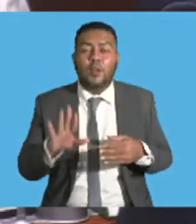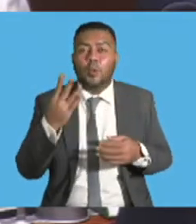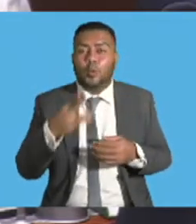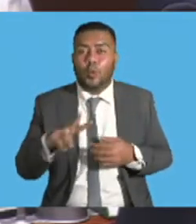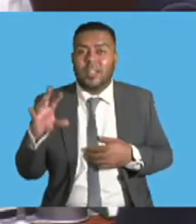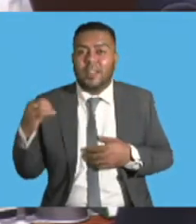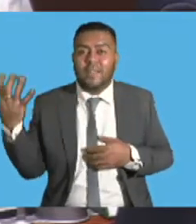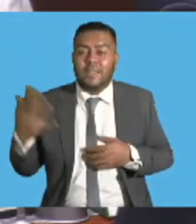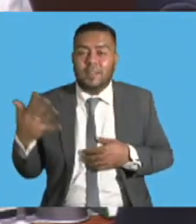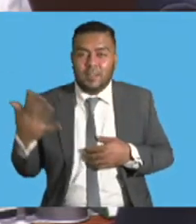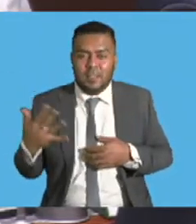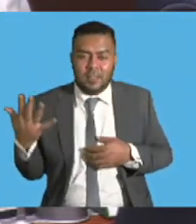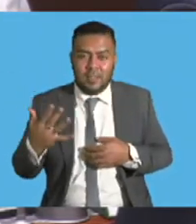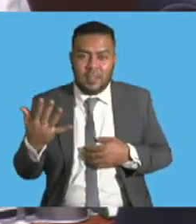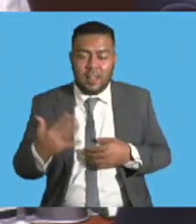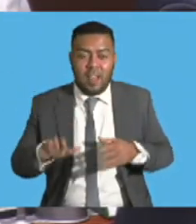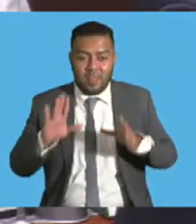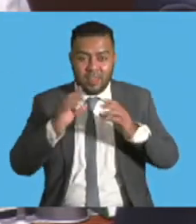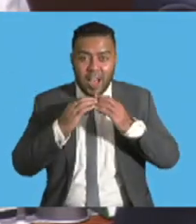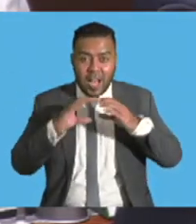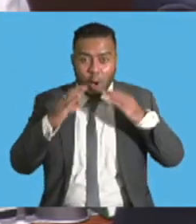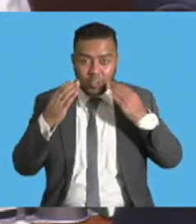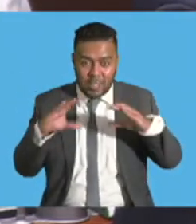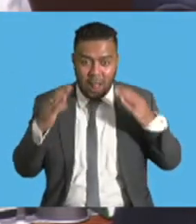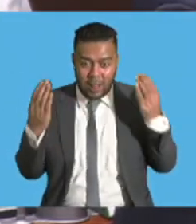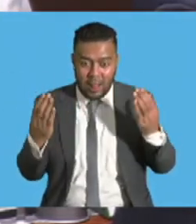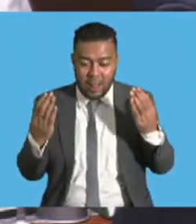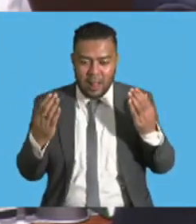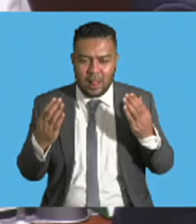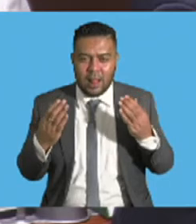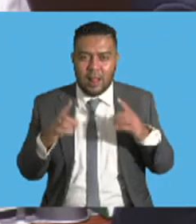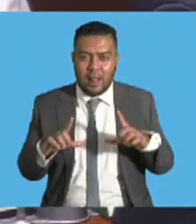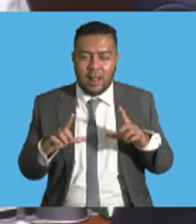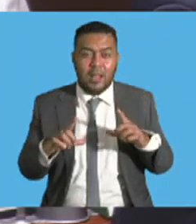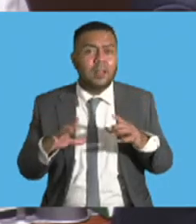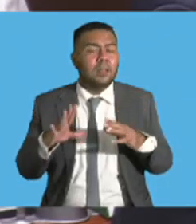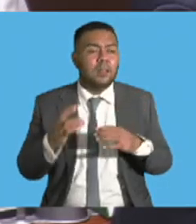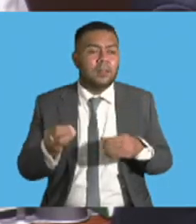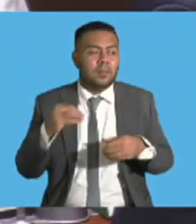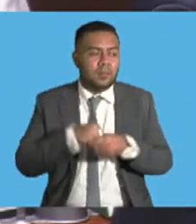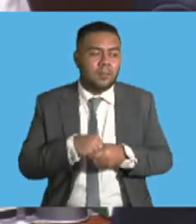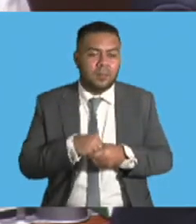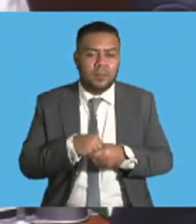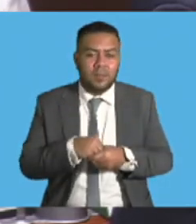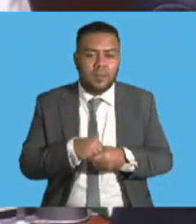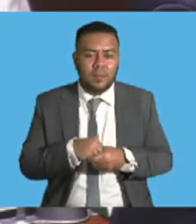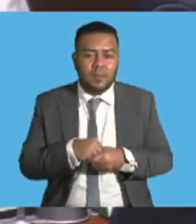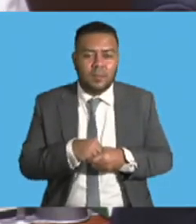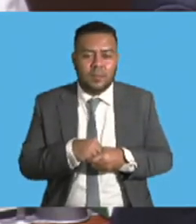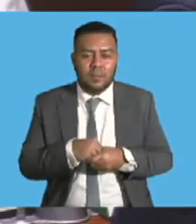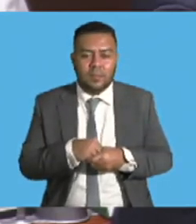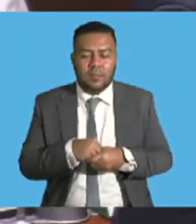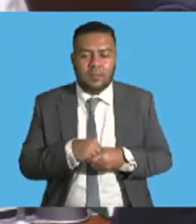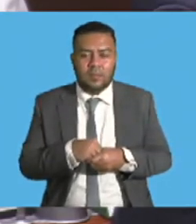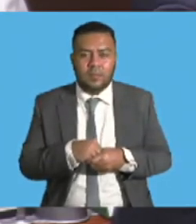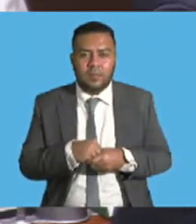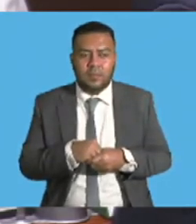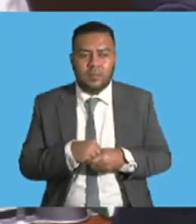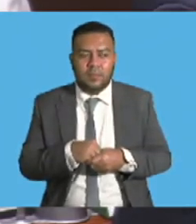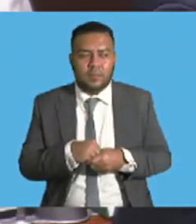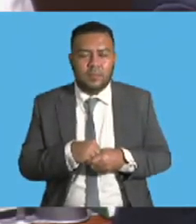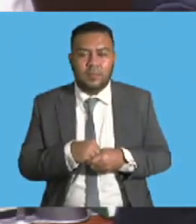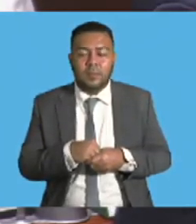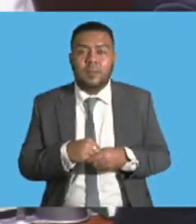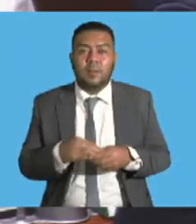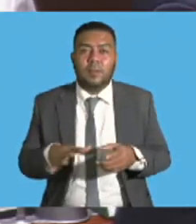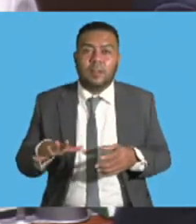2015, the Council was funded through the GAZE RED Plus program, and in 2015, noting